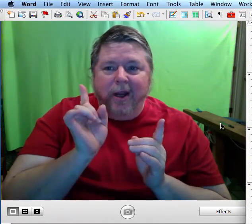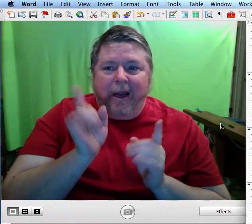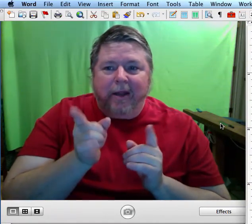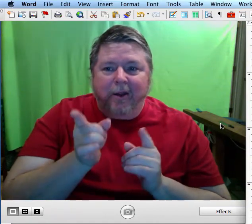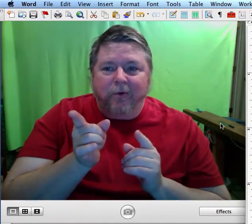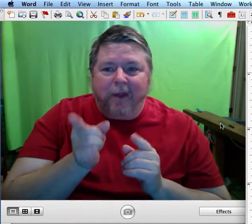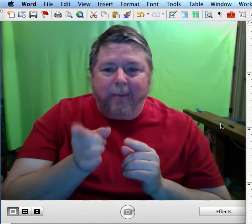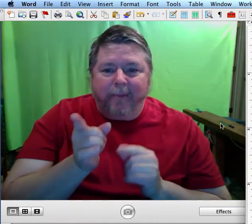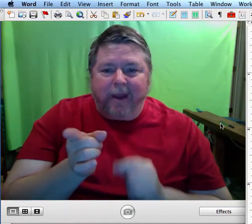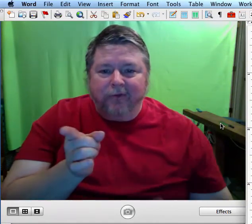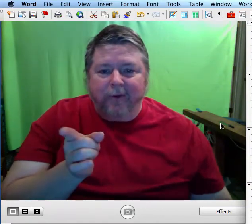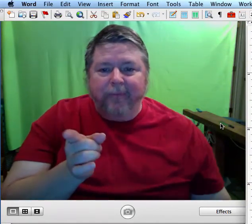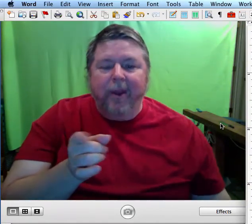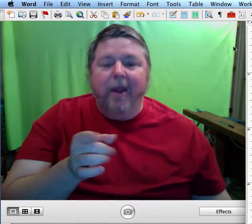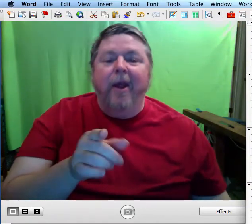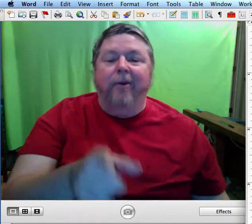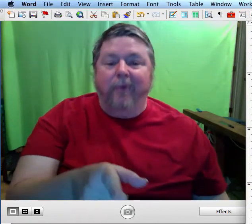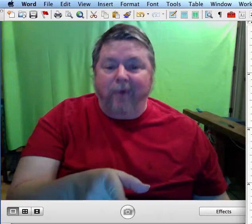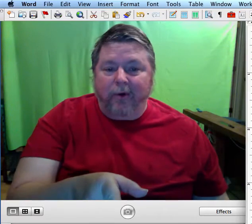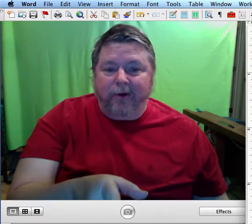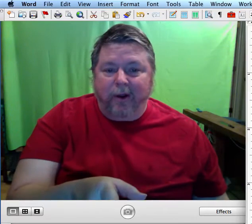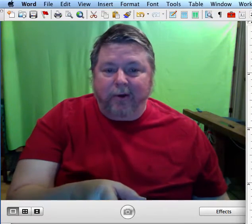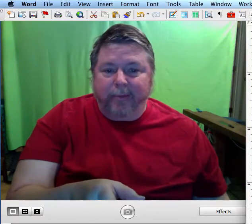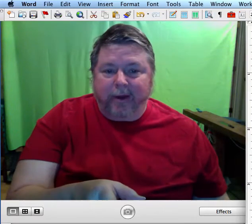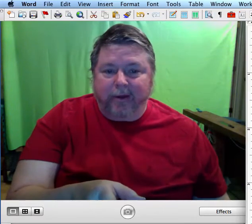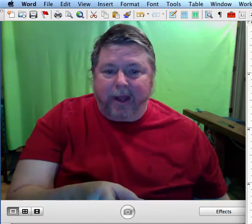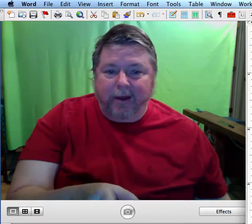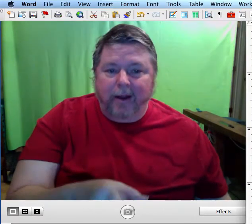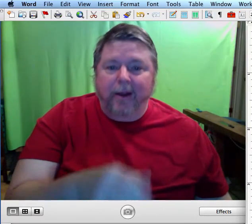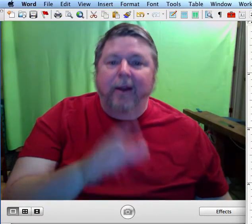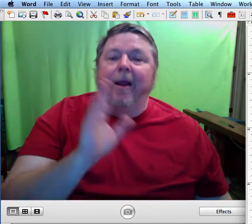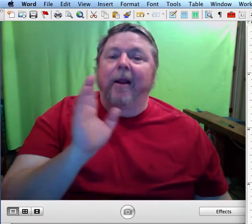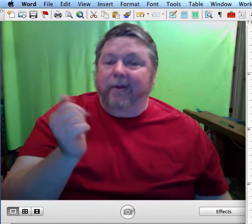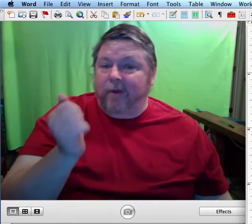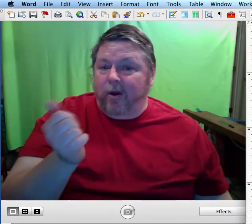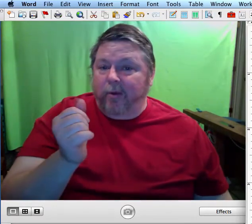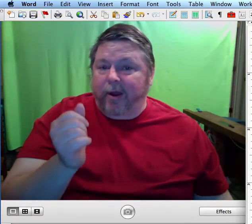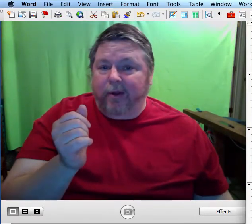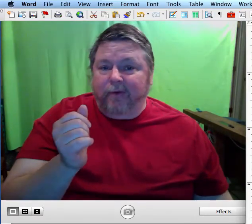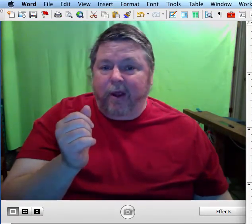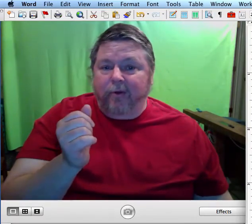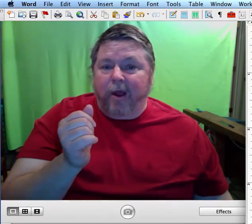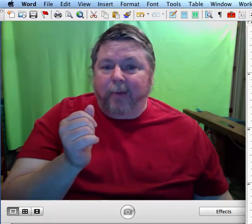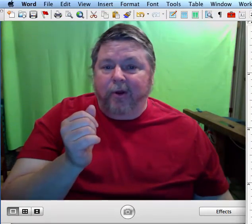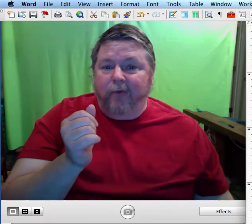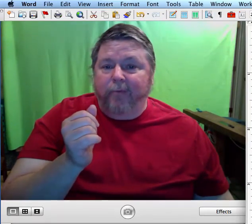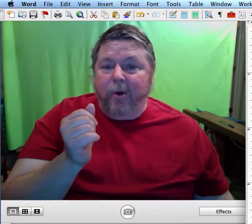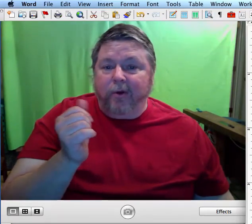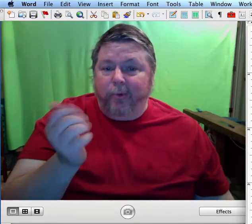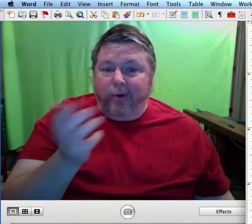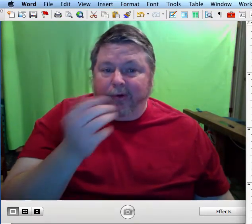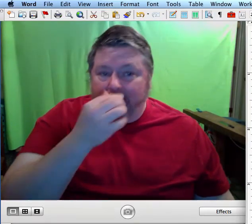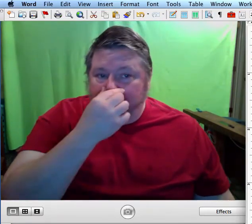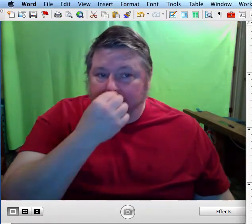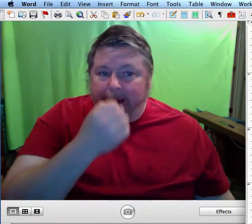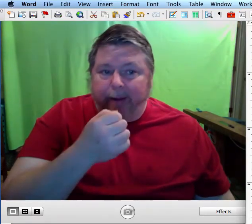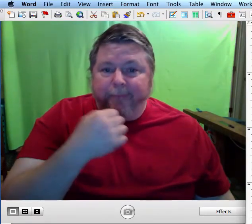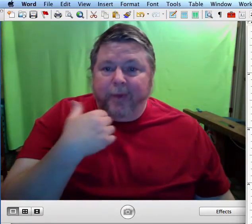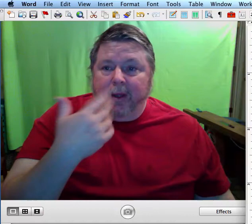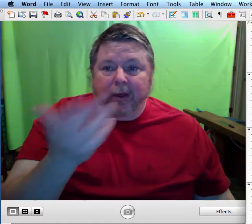let those get past you. Okay, so we've already talked about that. Let's talk about this other option of bonus points.